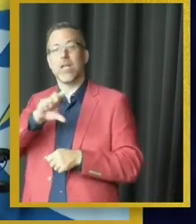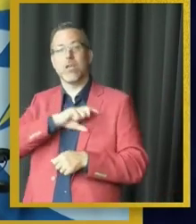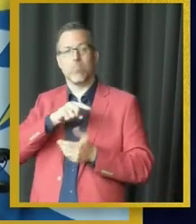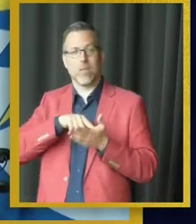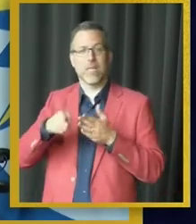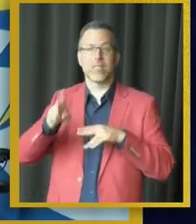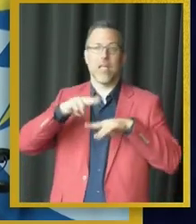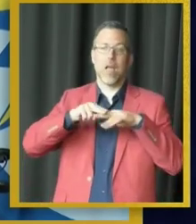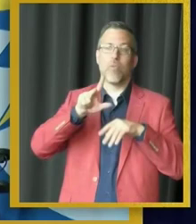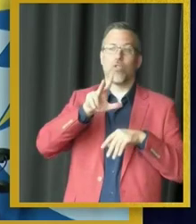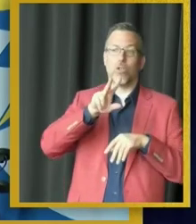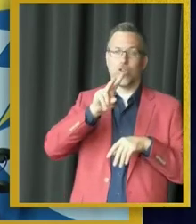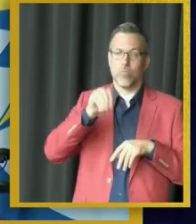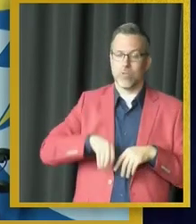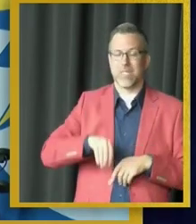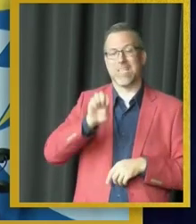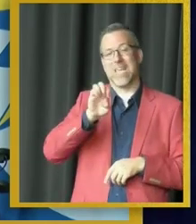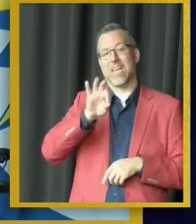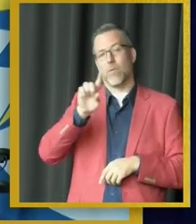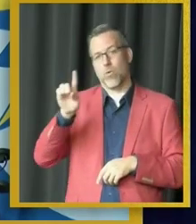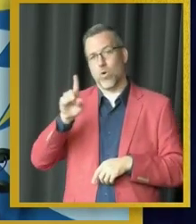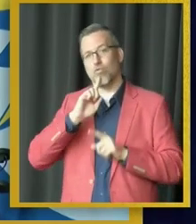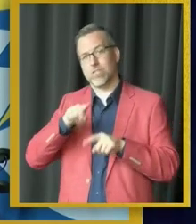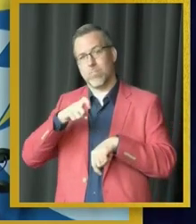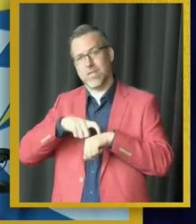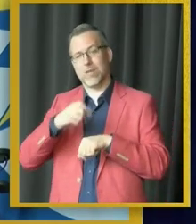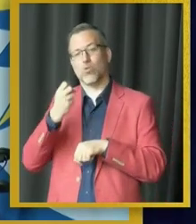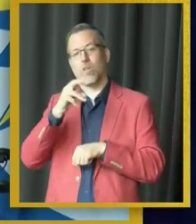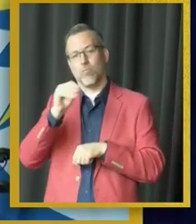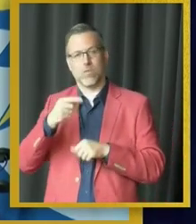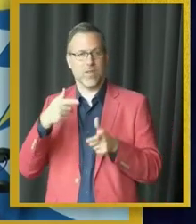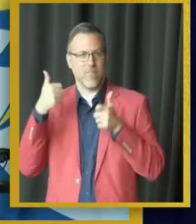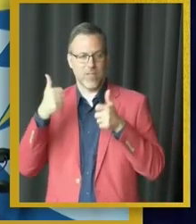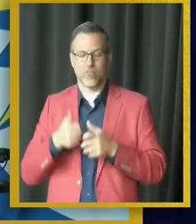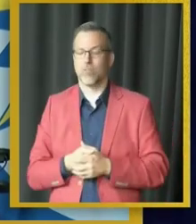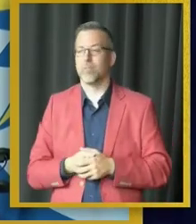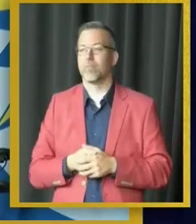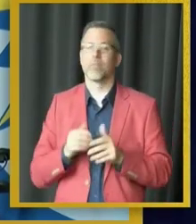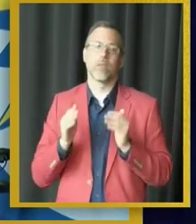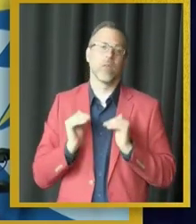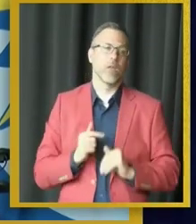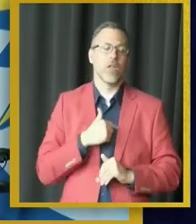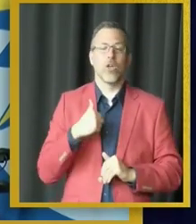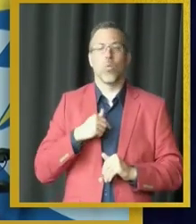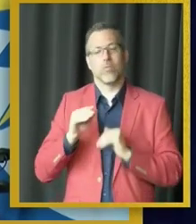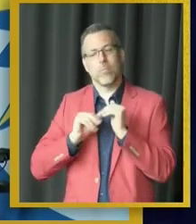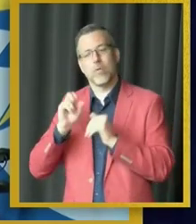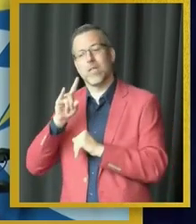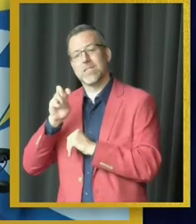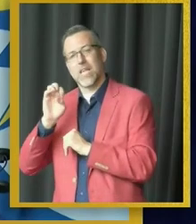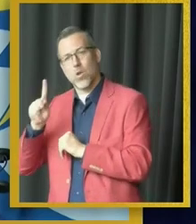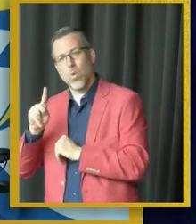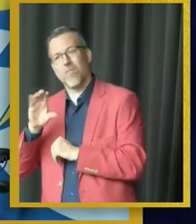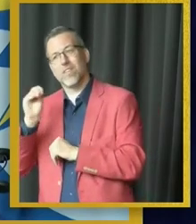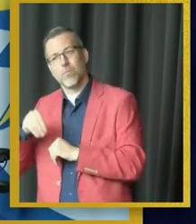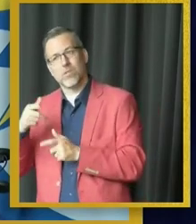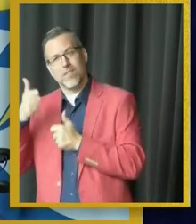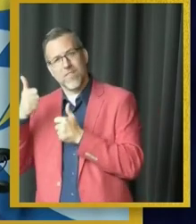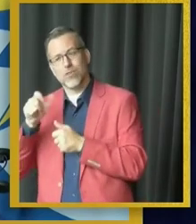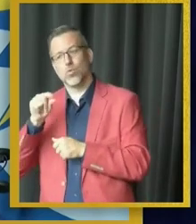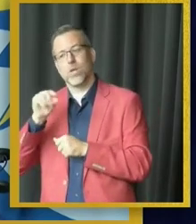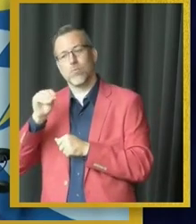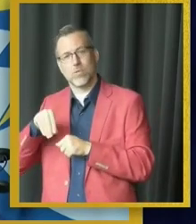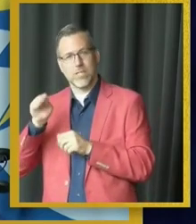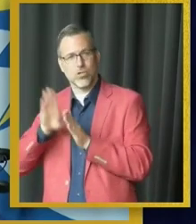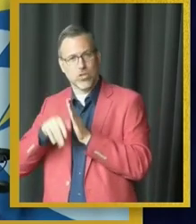32%. E91 response times are 12% faster. We're delivering sidewalks 50% faster and 20%